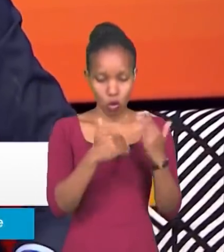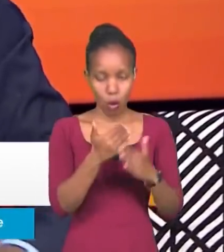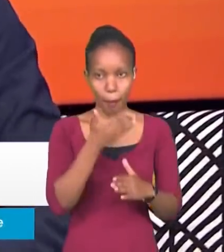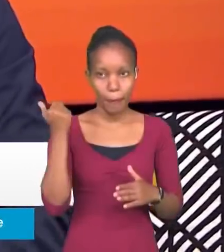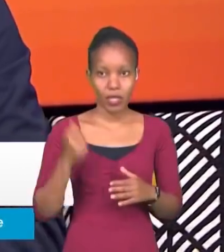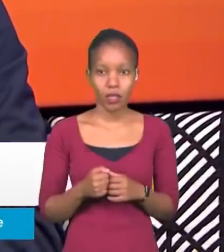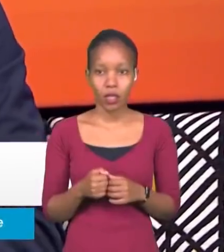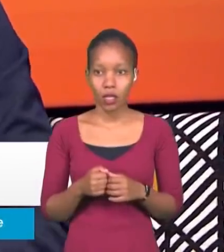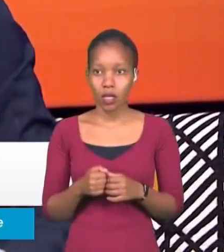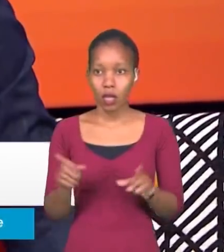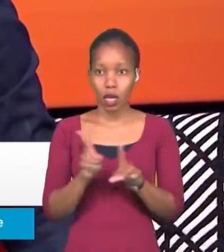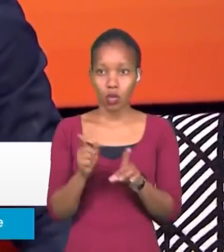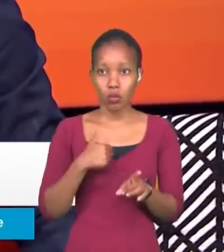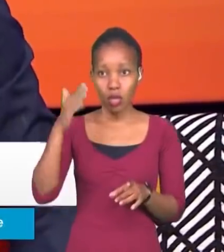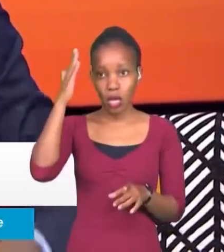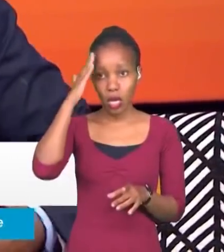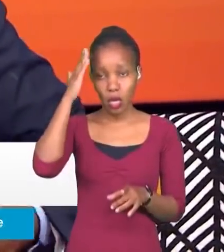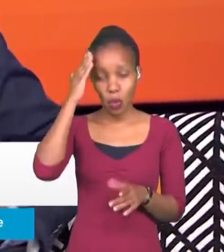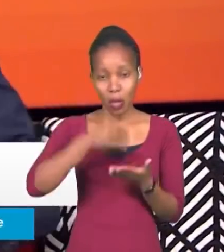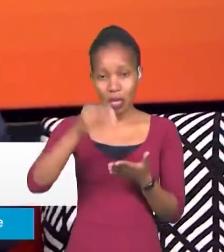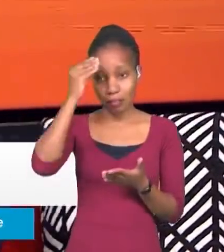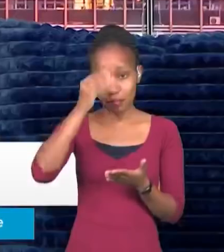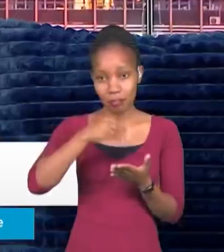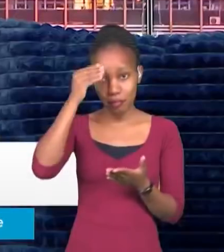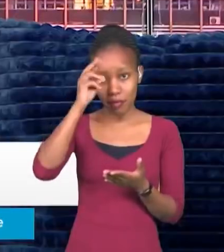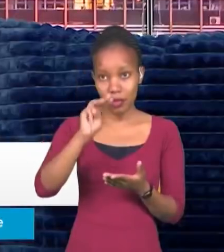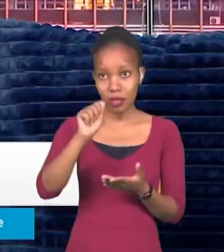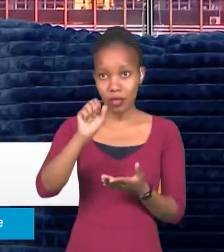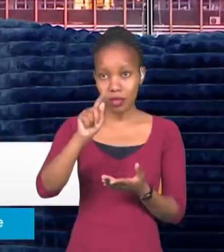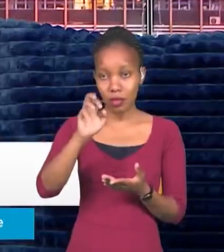And of course, I know Master is not funny. Yeah. He'll be